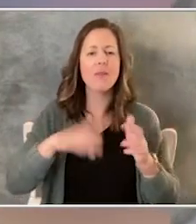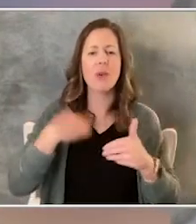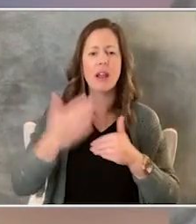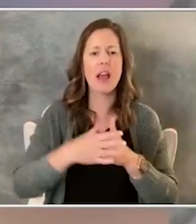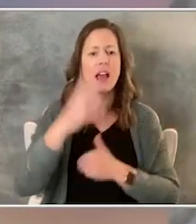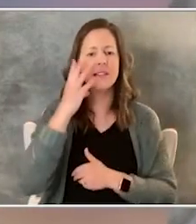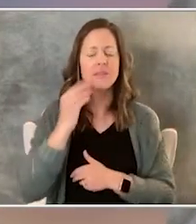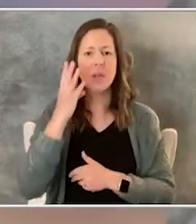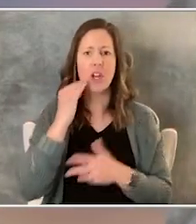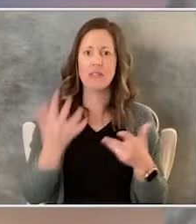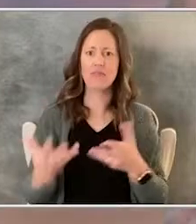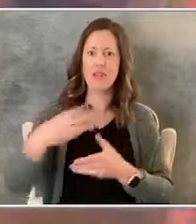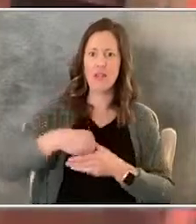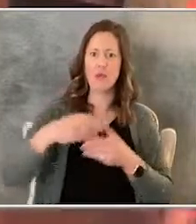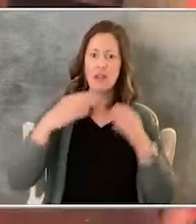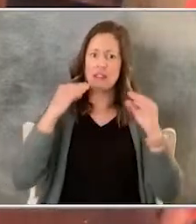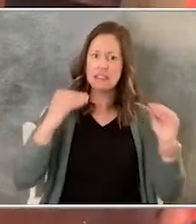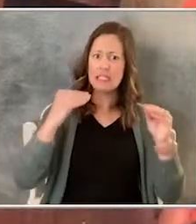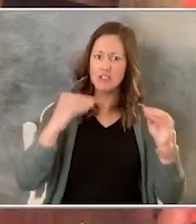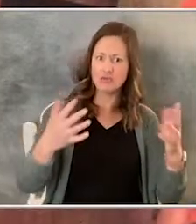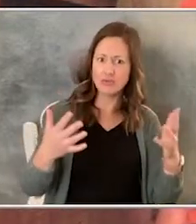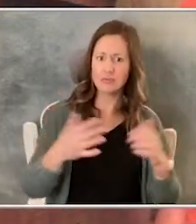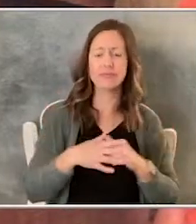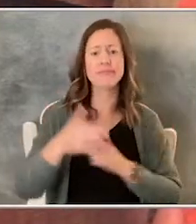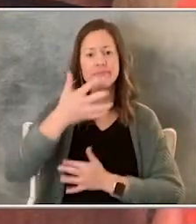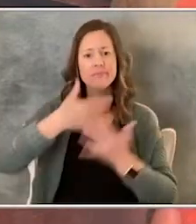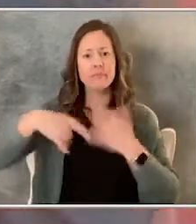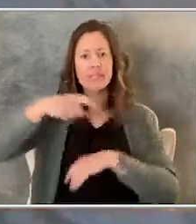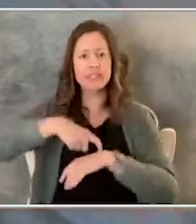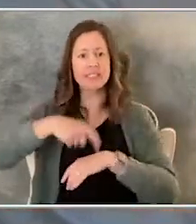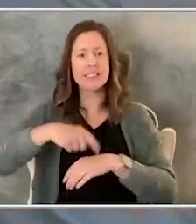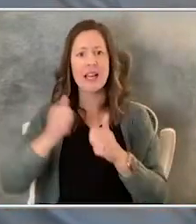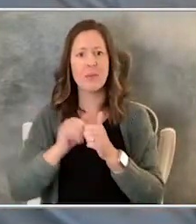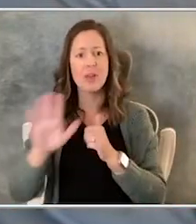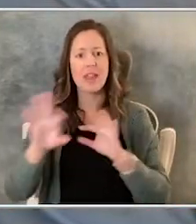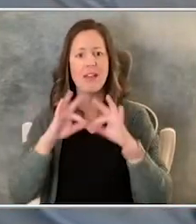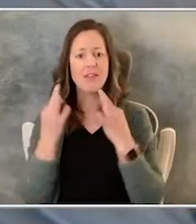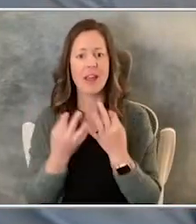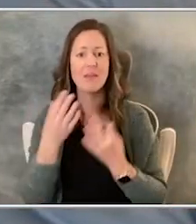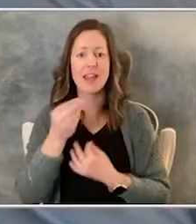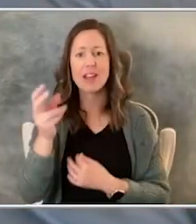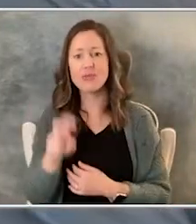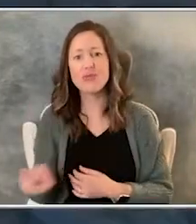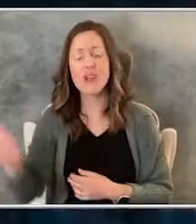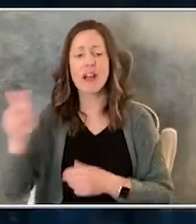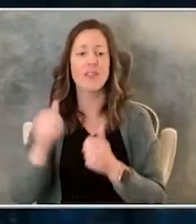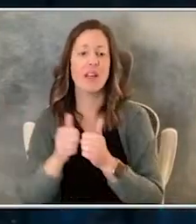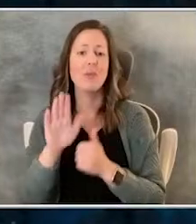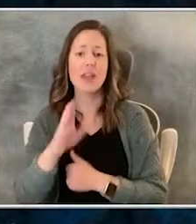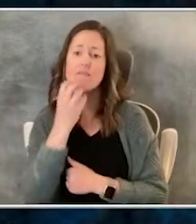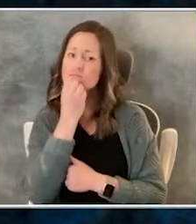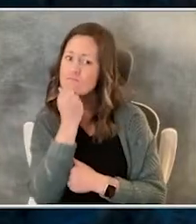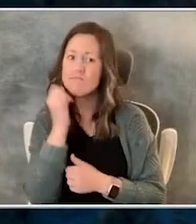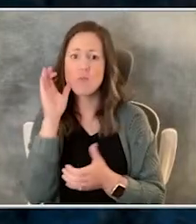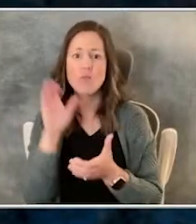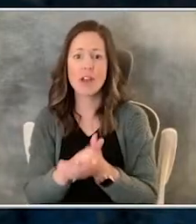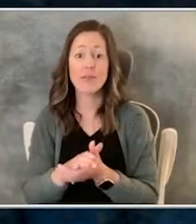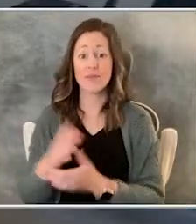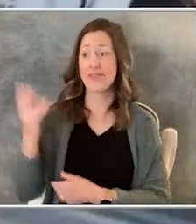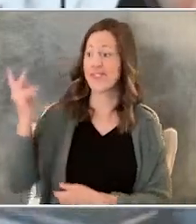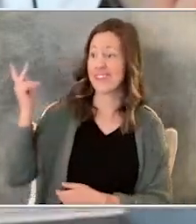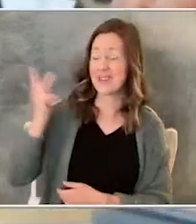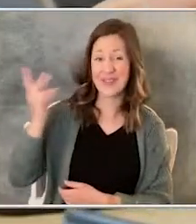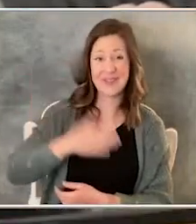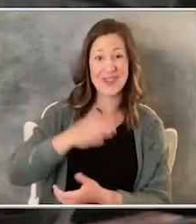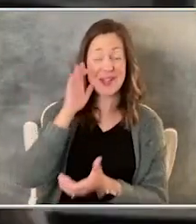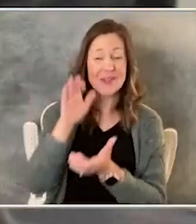to be able to pass a wire through the blocked area. An hour after the procedure, I was ready to leave right then. They made